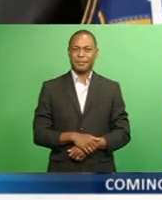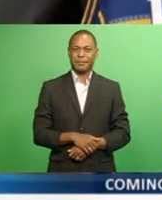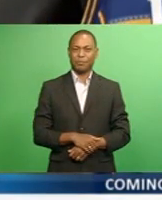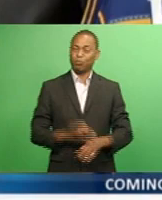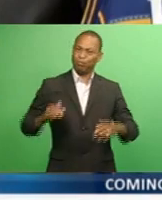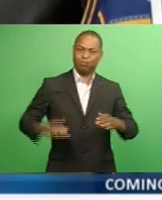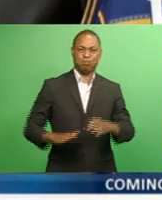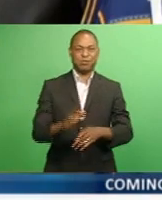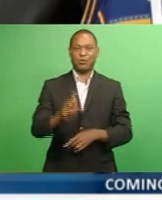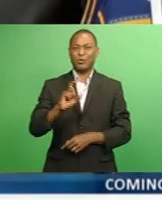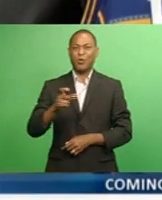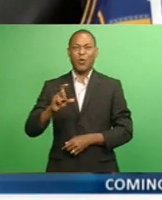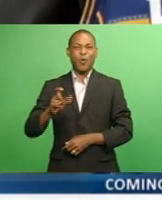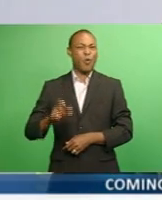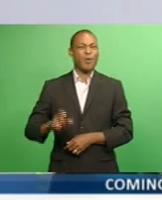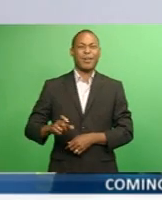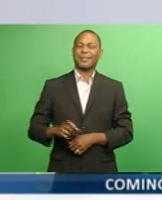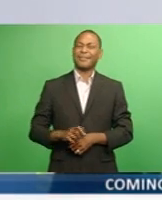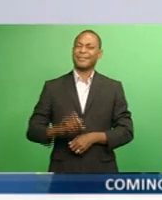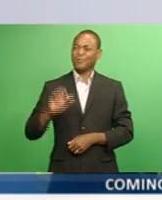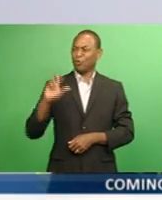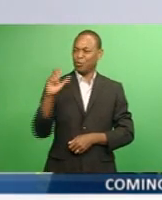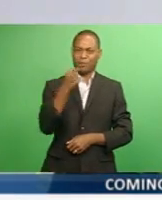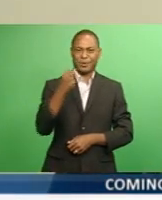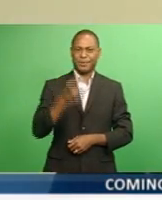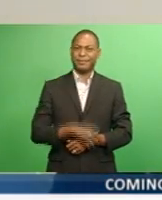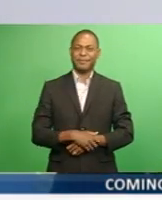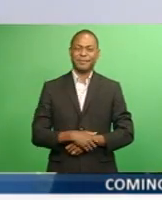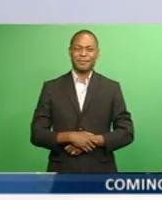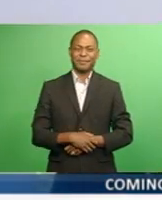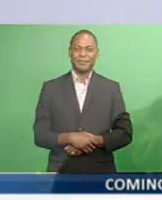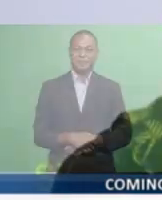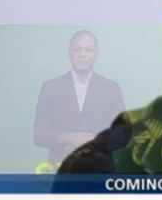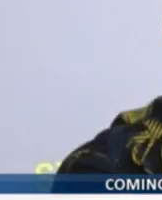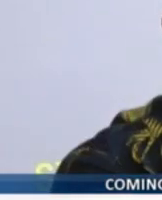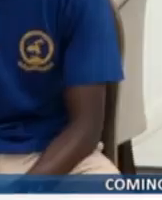And boost for Coca-Cola Games champs. This and more coming up.